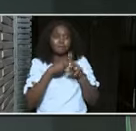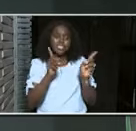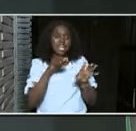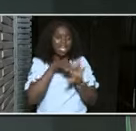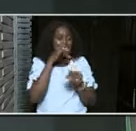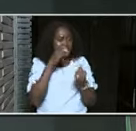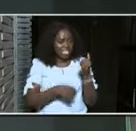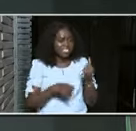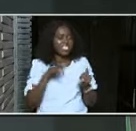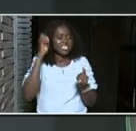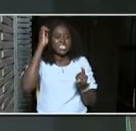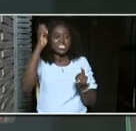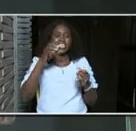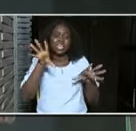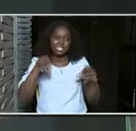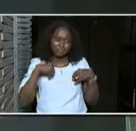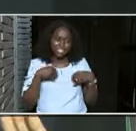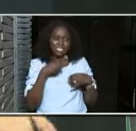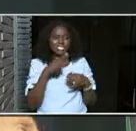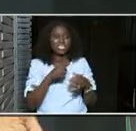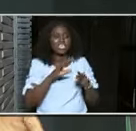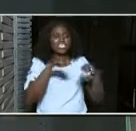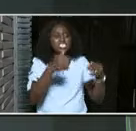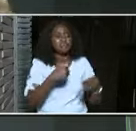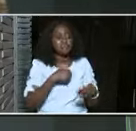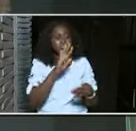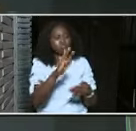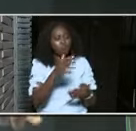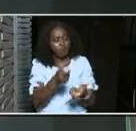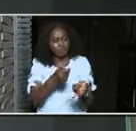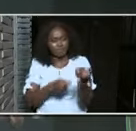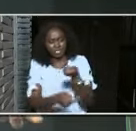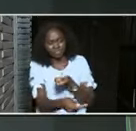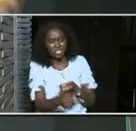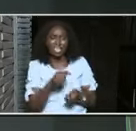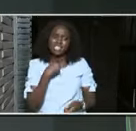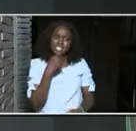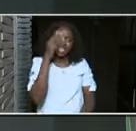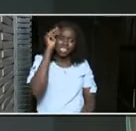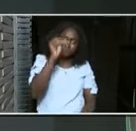he accepted. He said, give me your replacement. I told him that, sir,